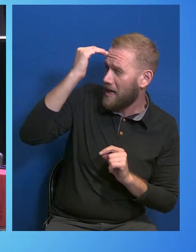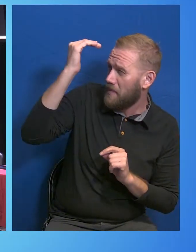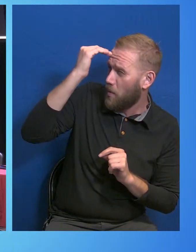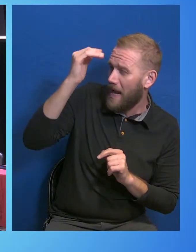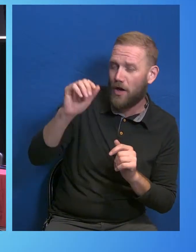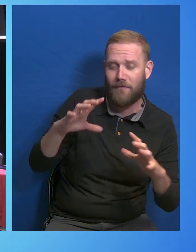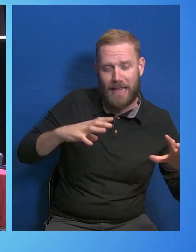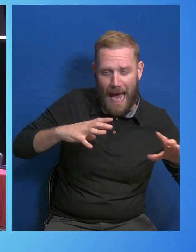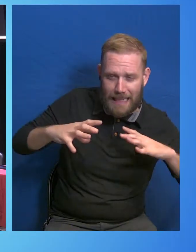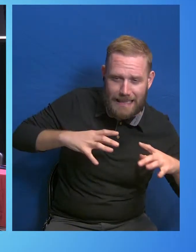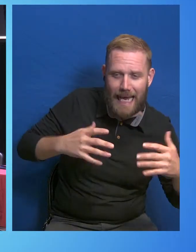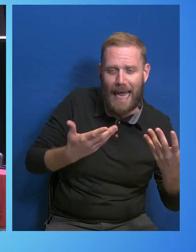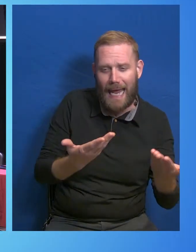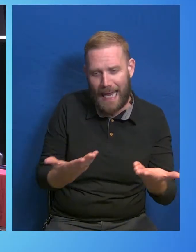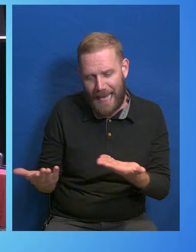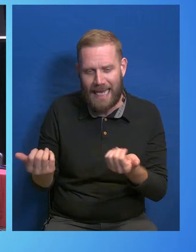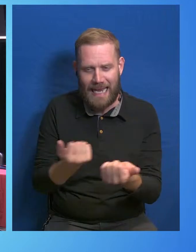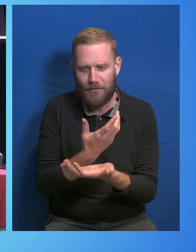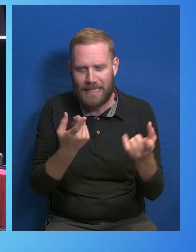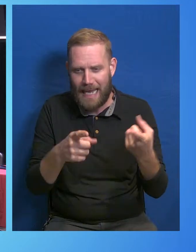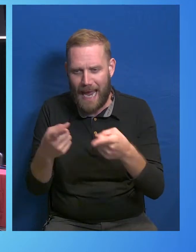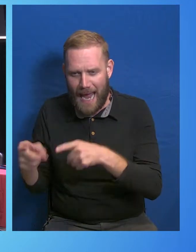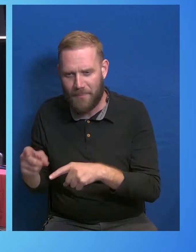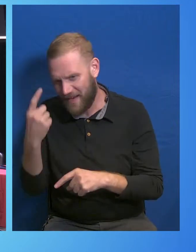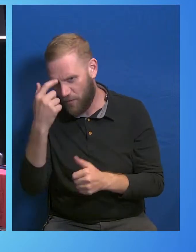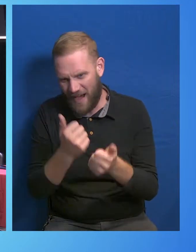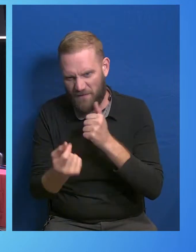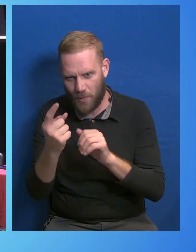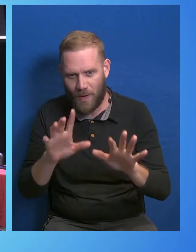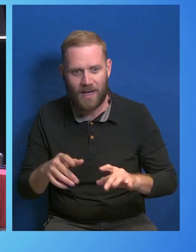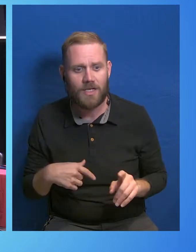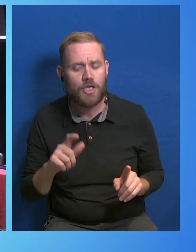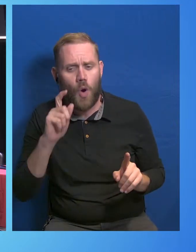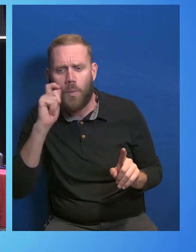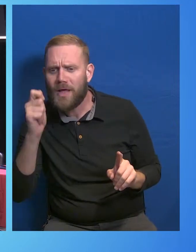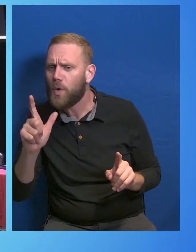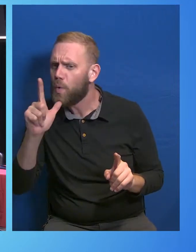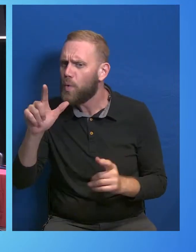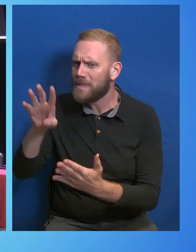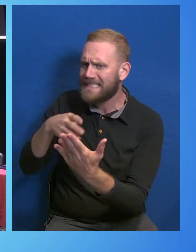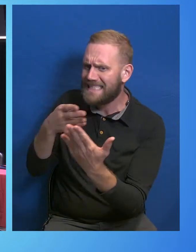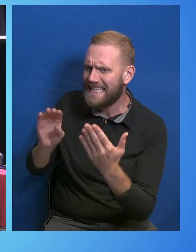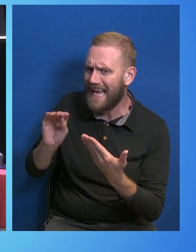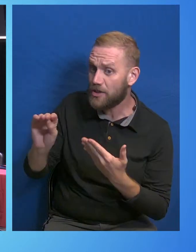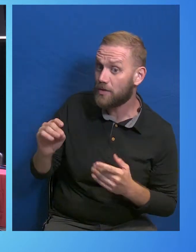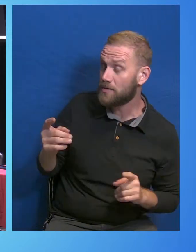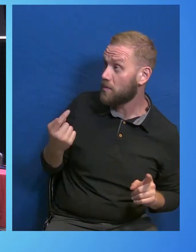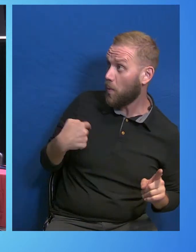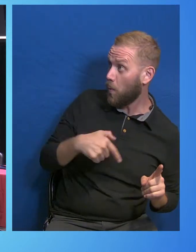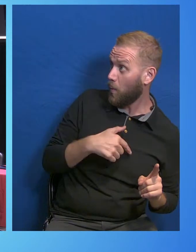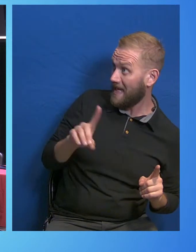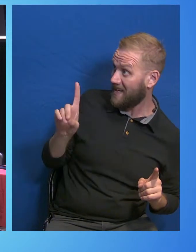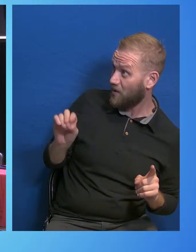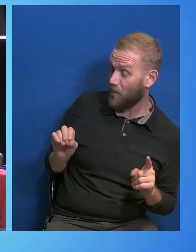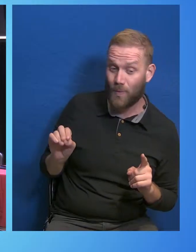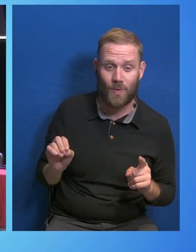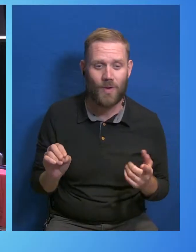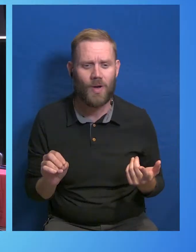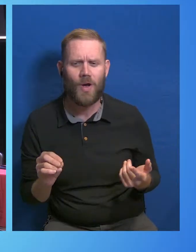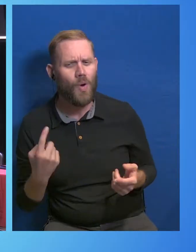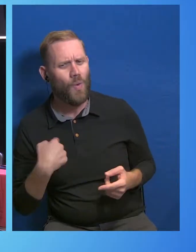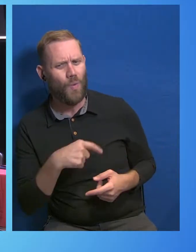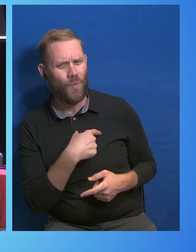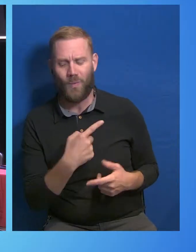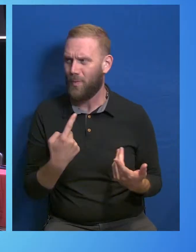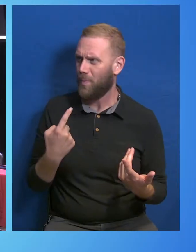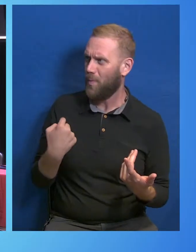fine. the holidays and, Absolutely. everything like that for everybody. So who schedules those? We do. Well, we is kind of generic,